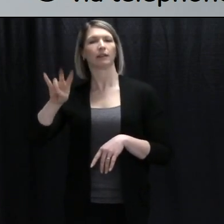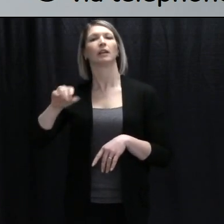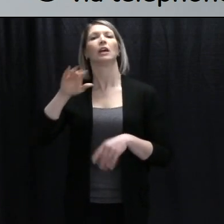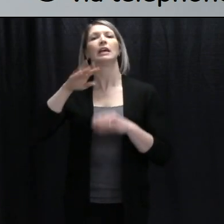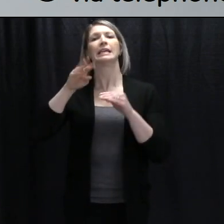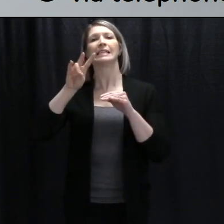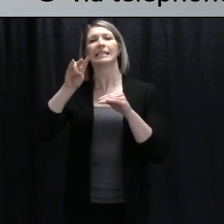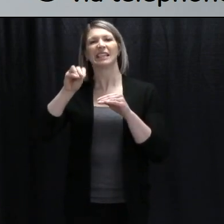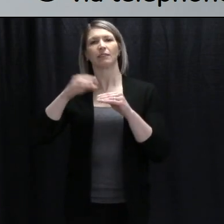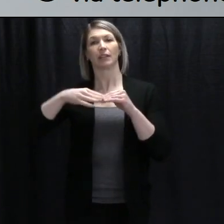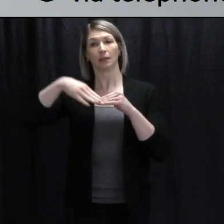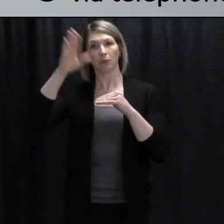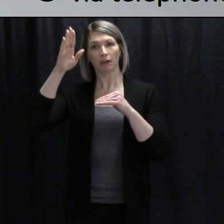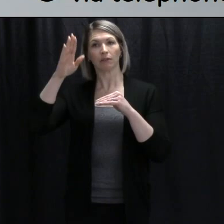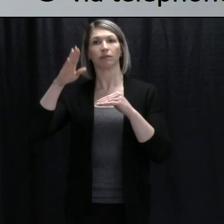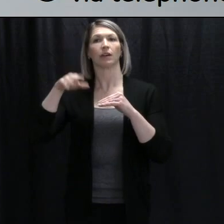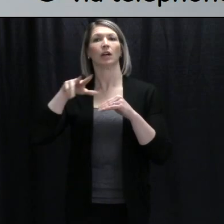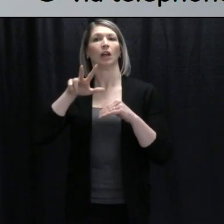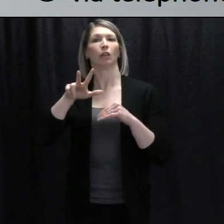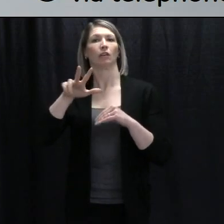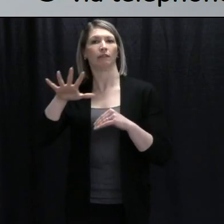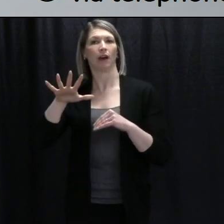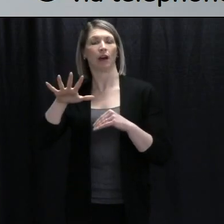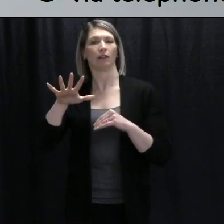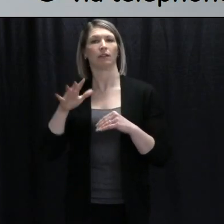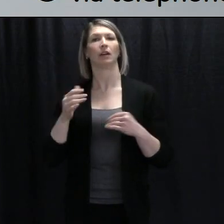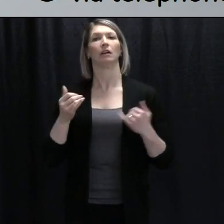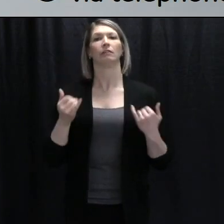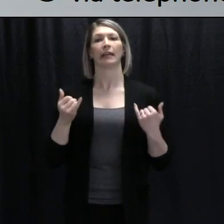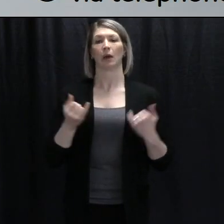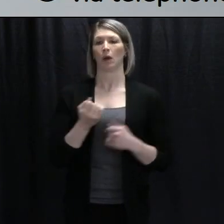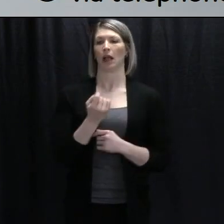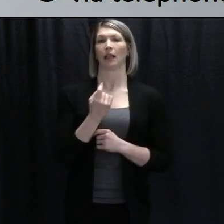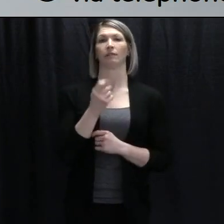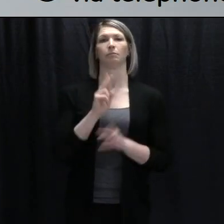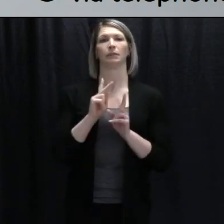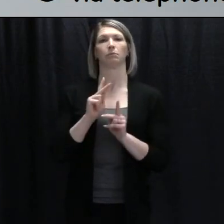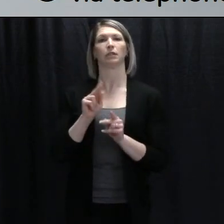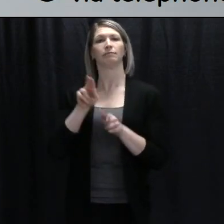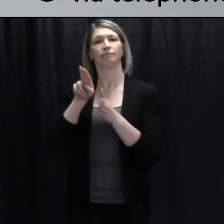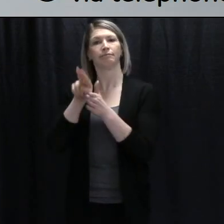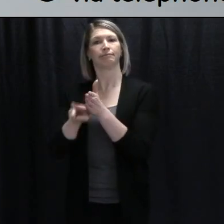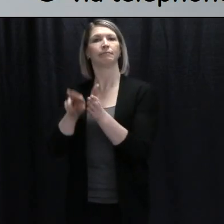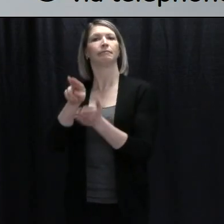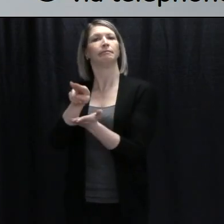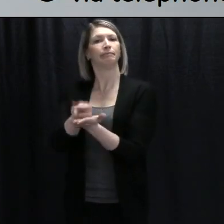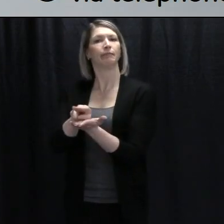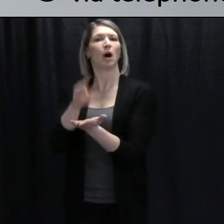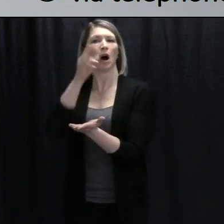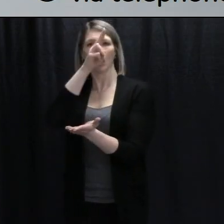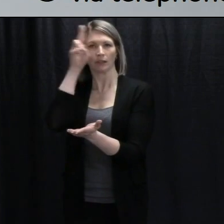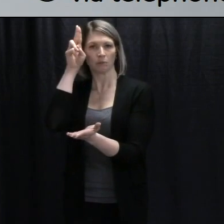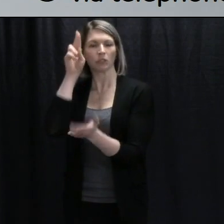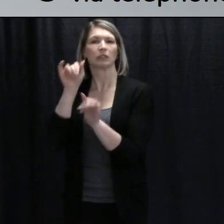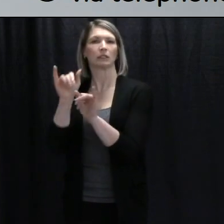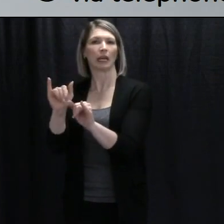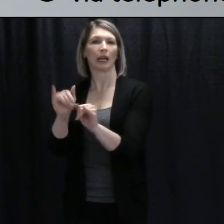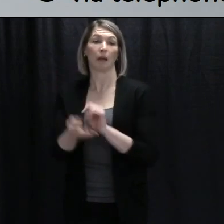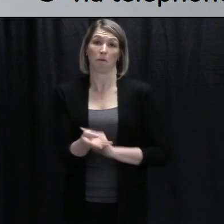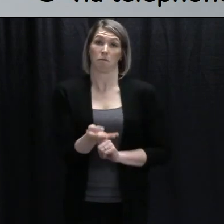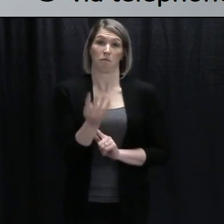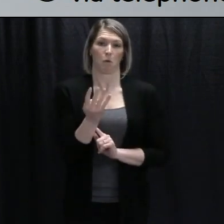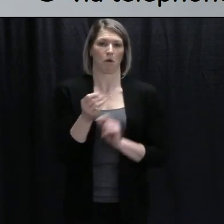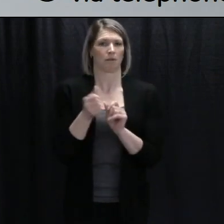and above. 11 people are now in hospital due to the virus. Of these patients, 4 are in intensive